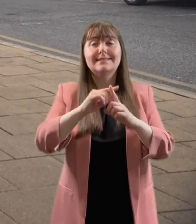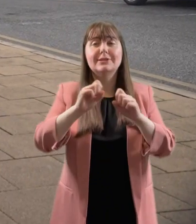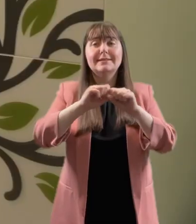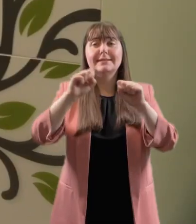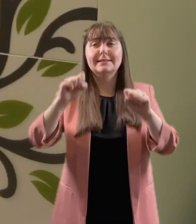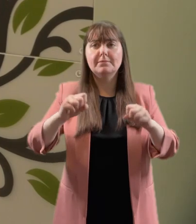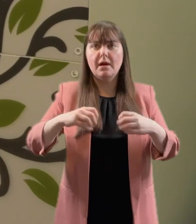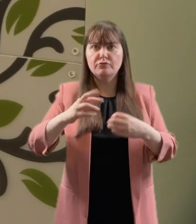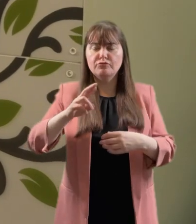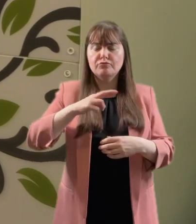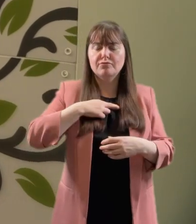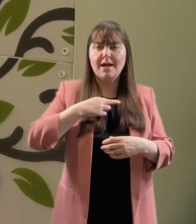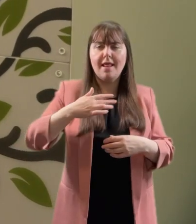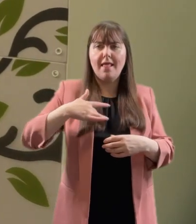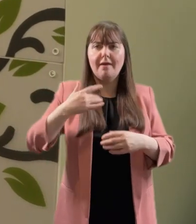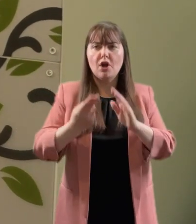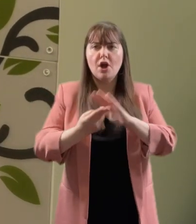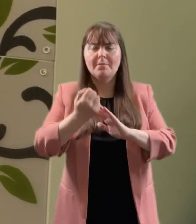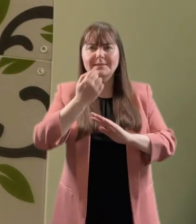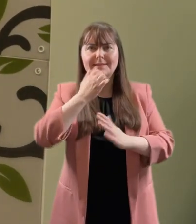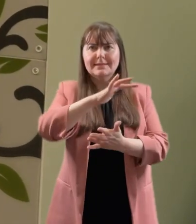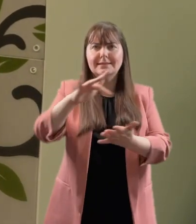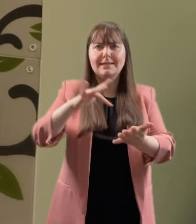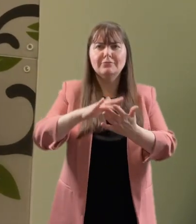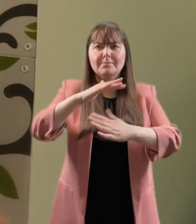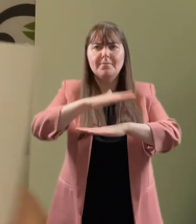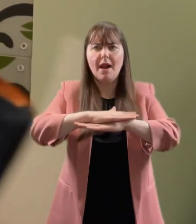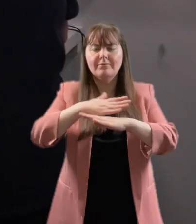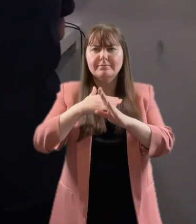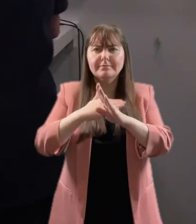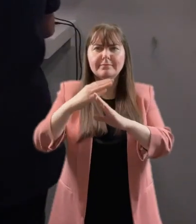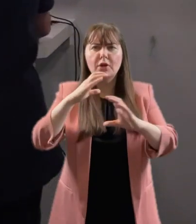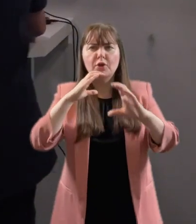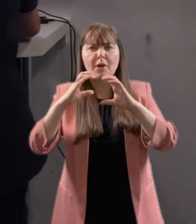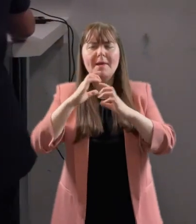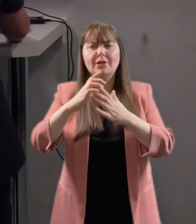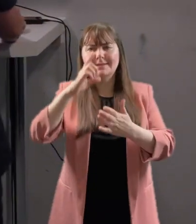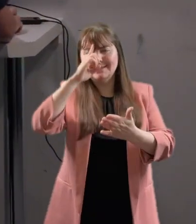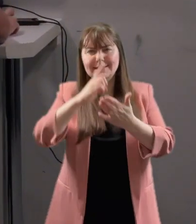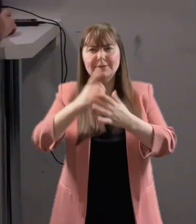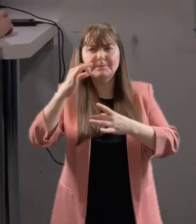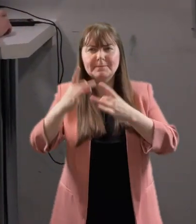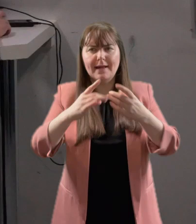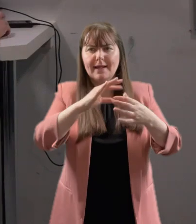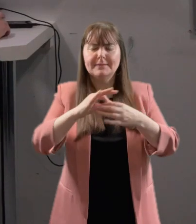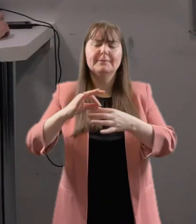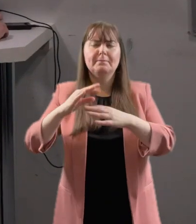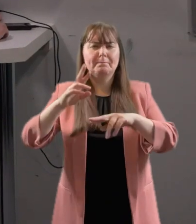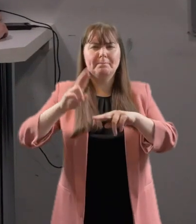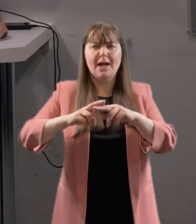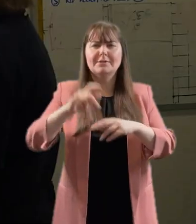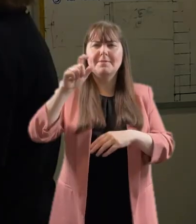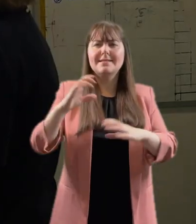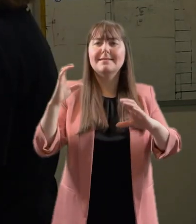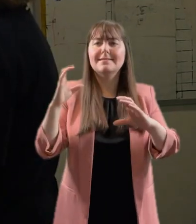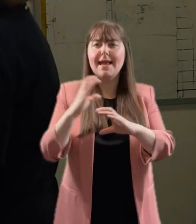digital system offers real-time updates and a centralized platform that enhances communication decision-making, leading to better patient care and